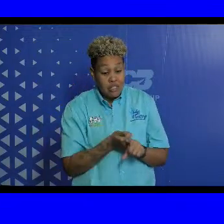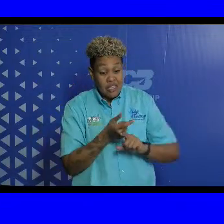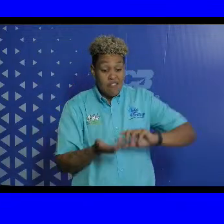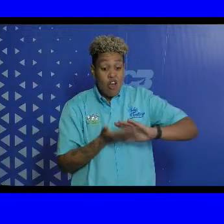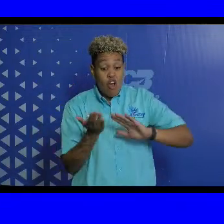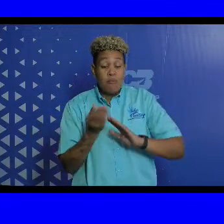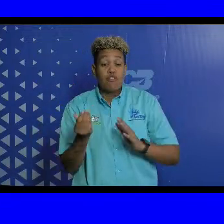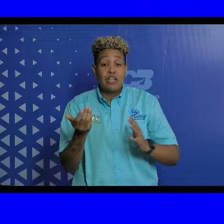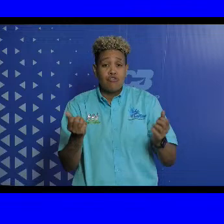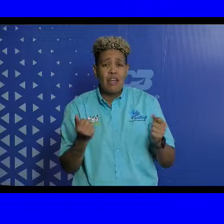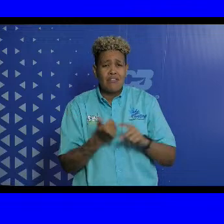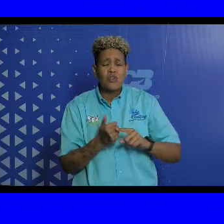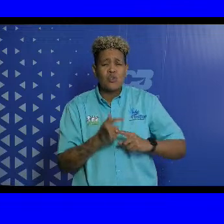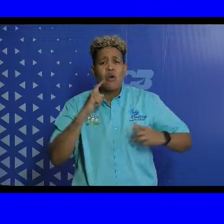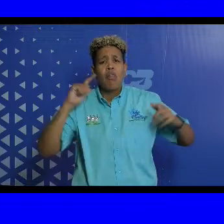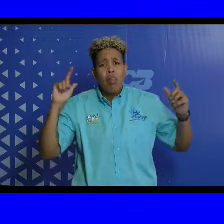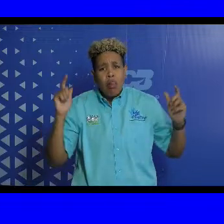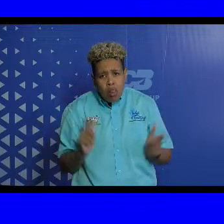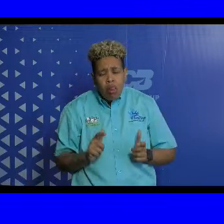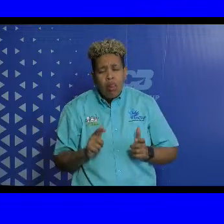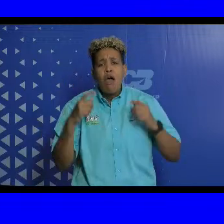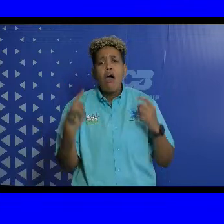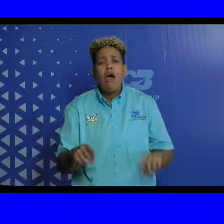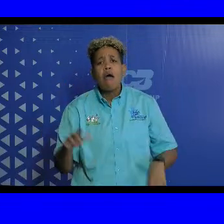Operating revenues also fell to